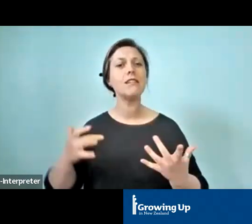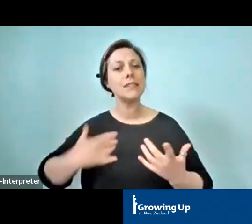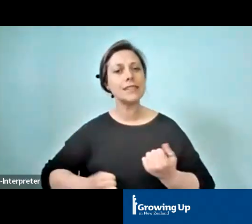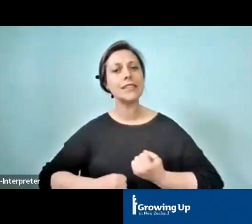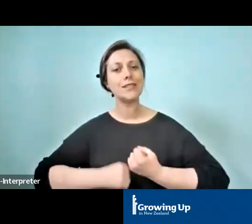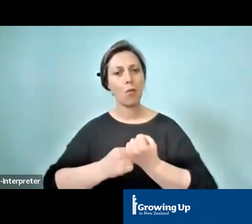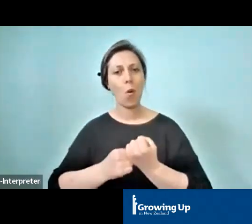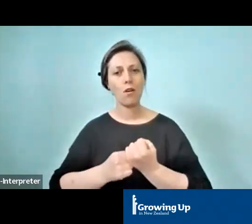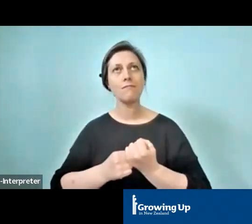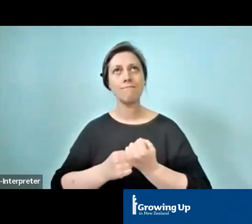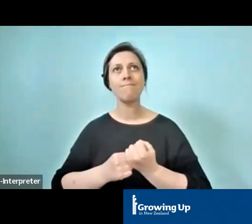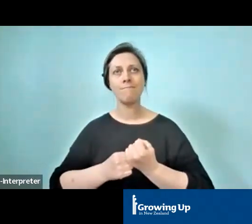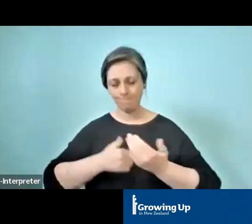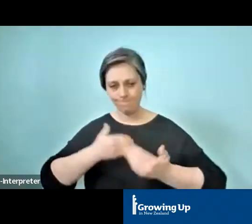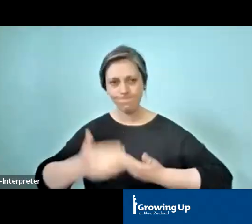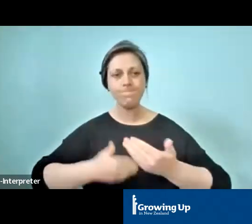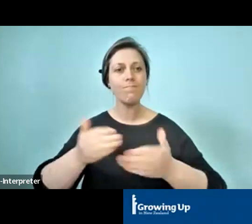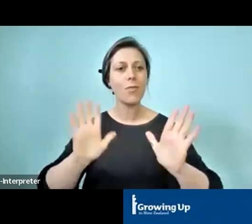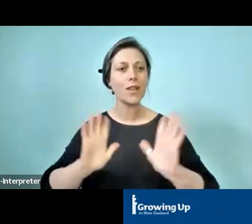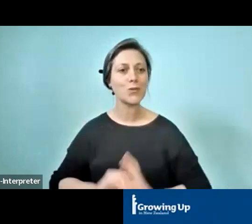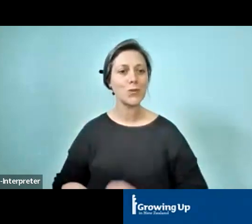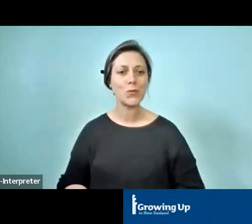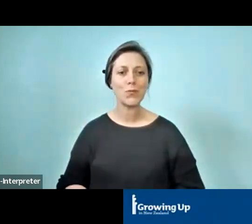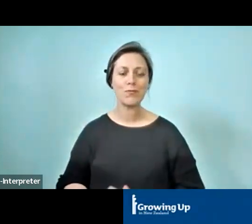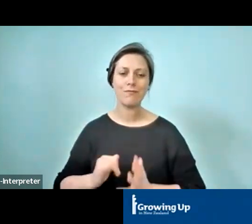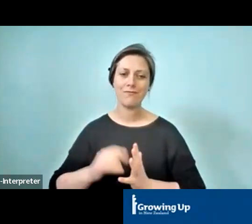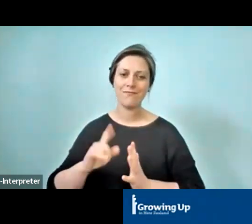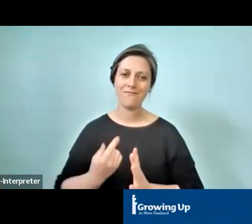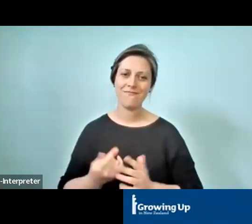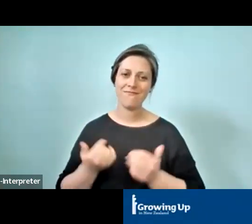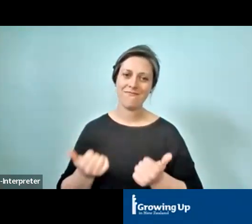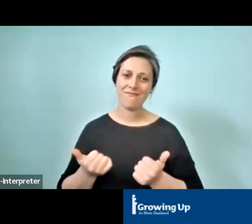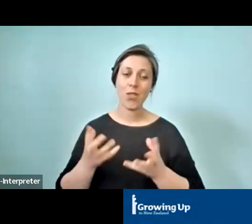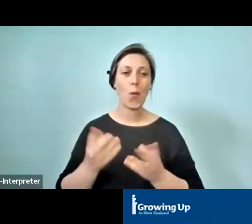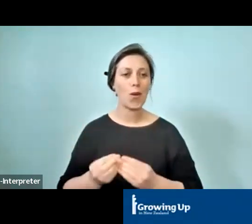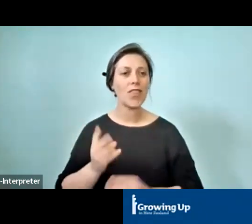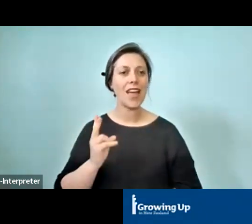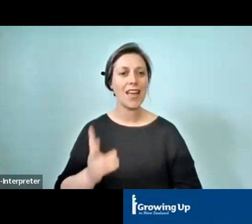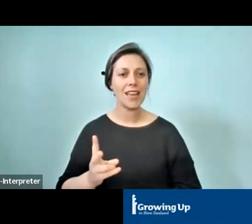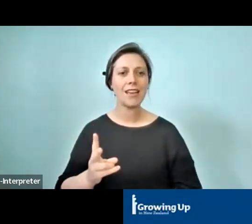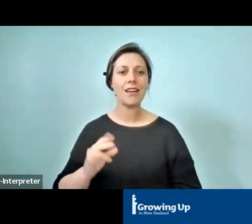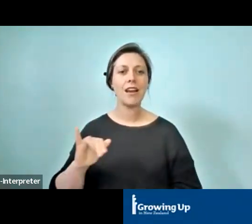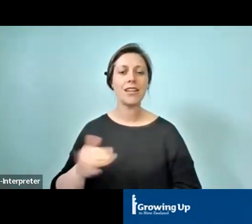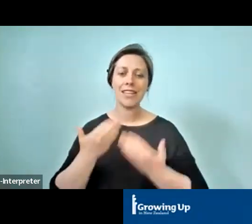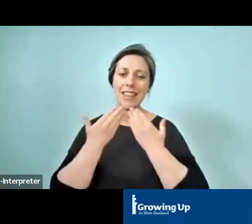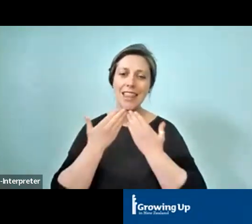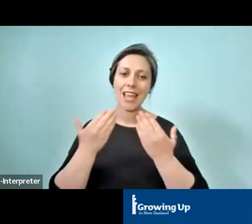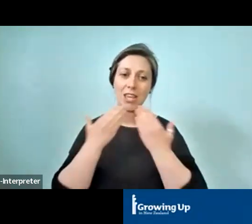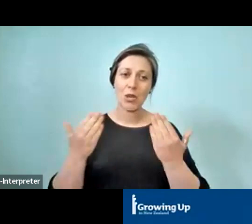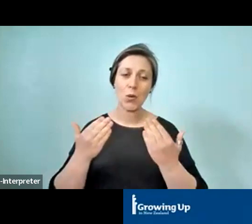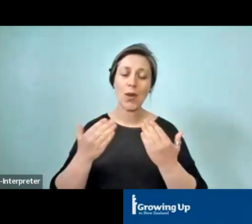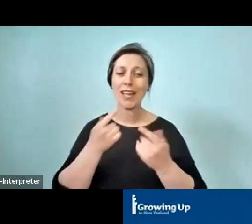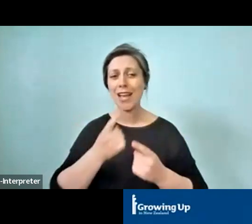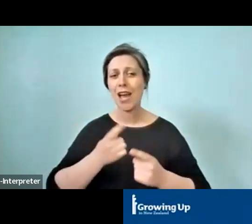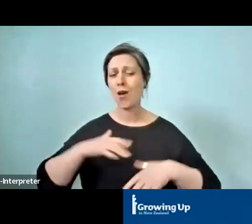do that. Pat. And so with that, I'm going to thank and express my